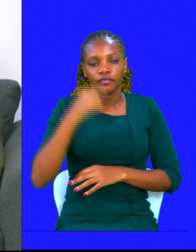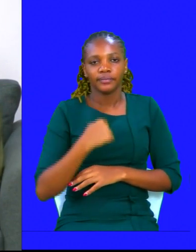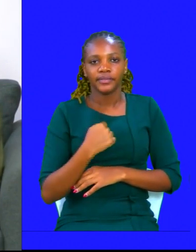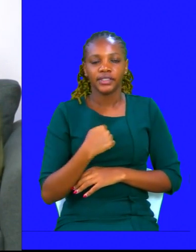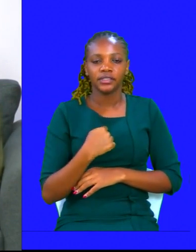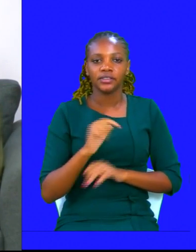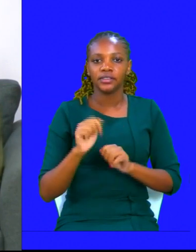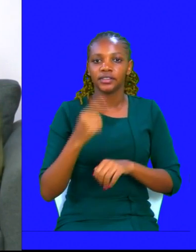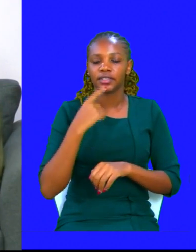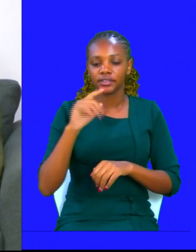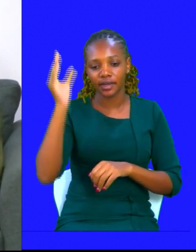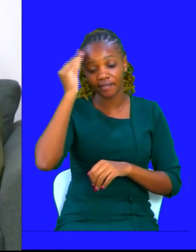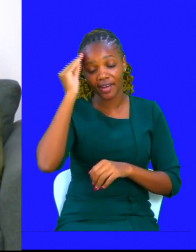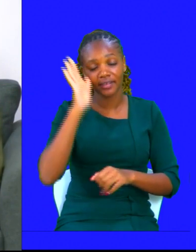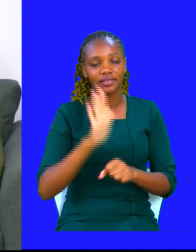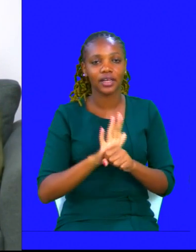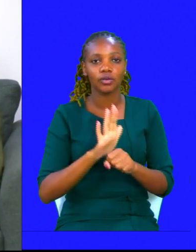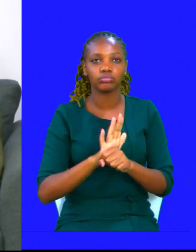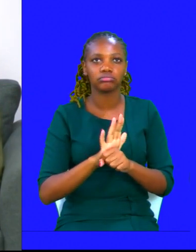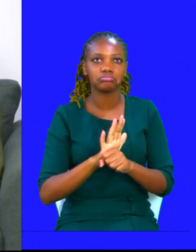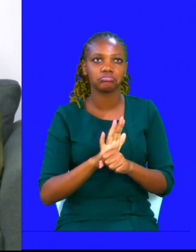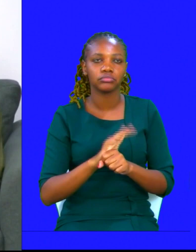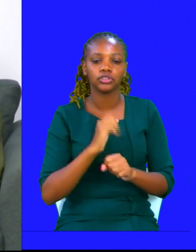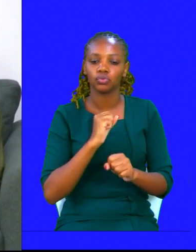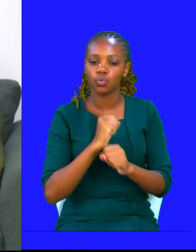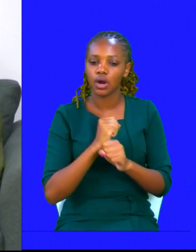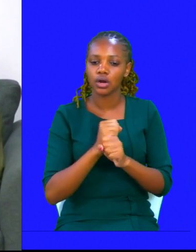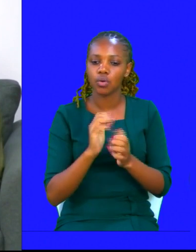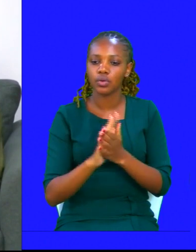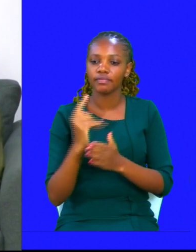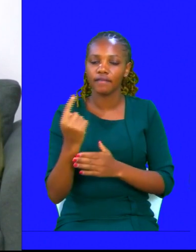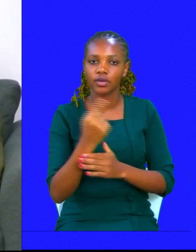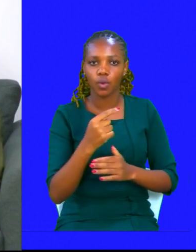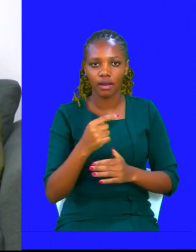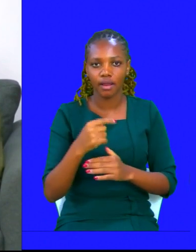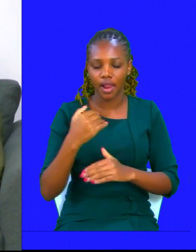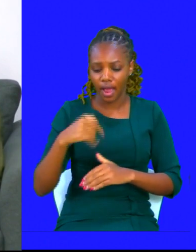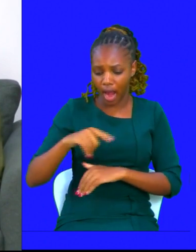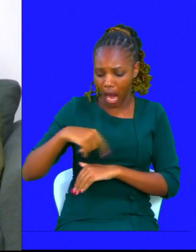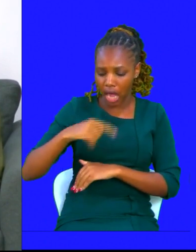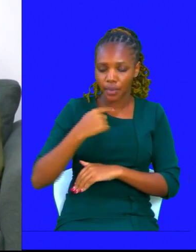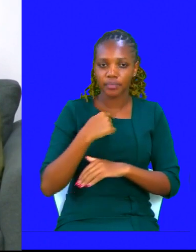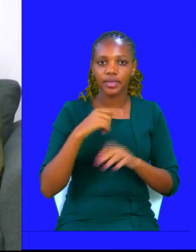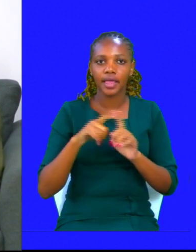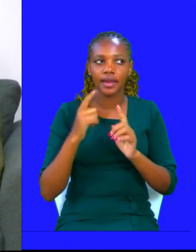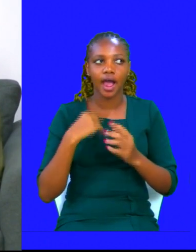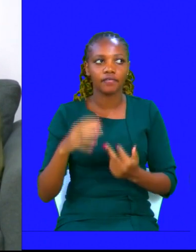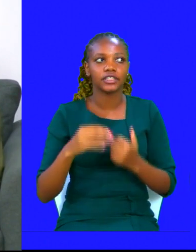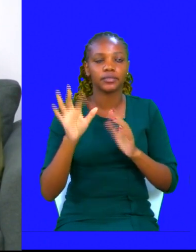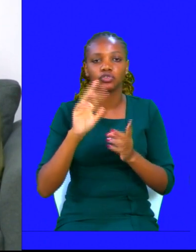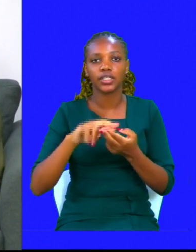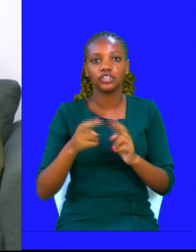I've really learned to work with everyone around me and then have a social relationship with